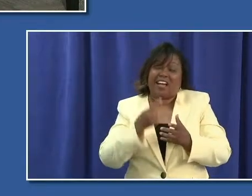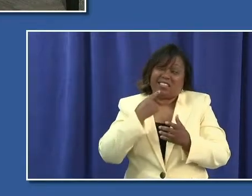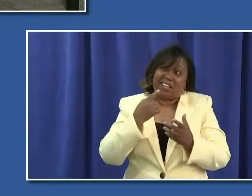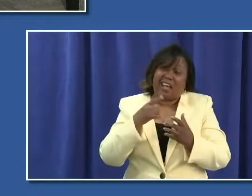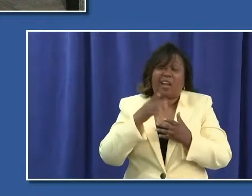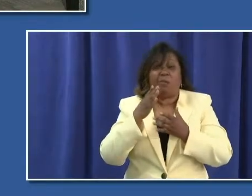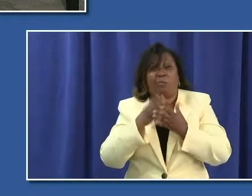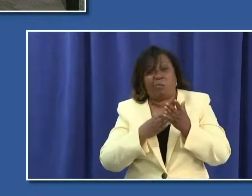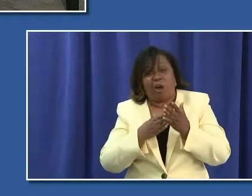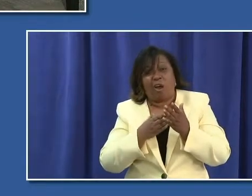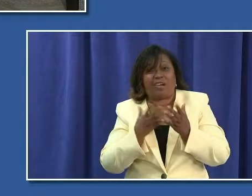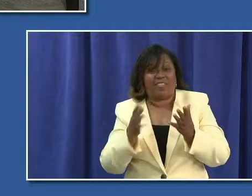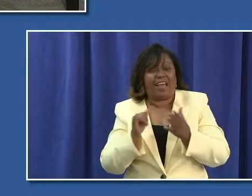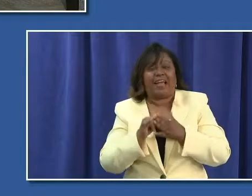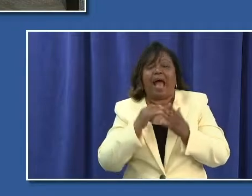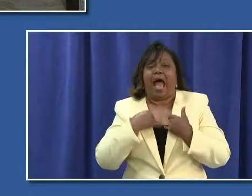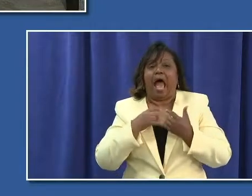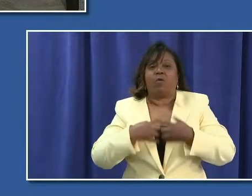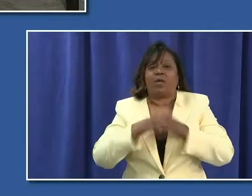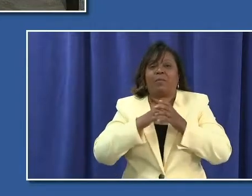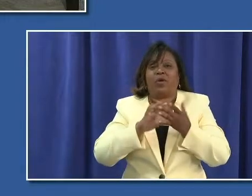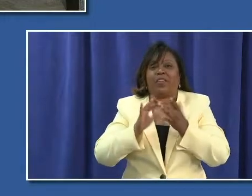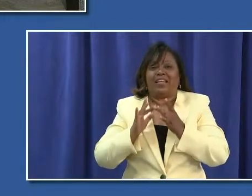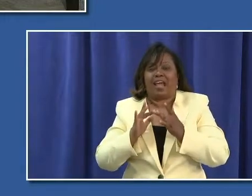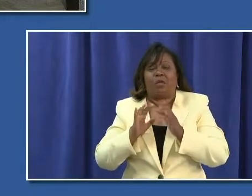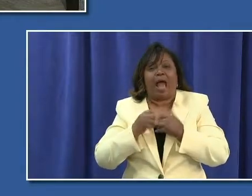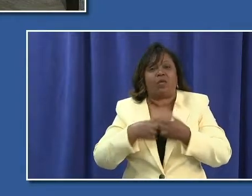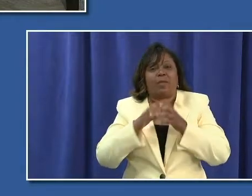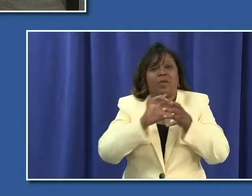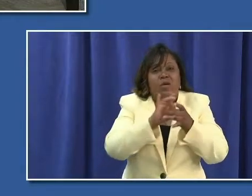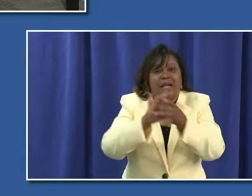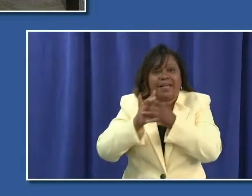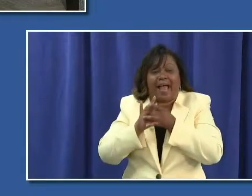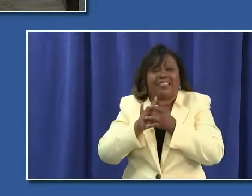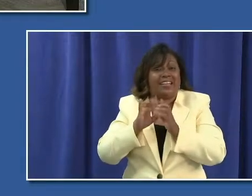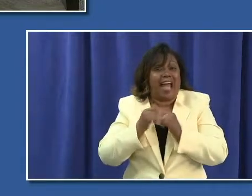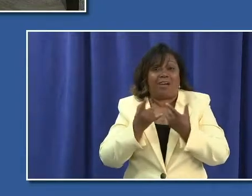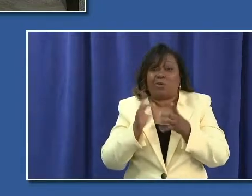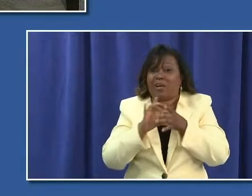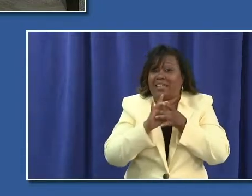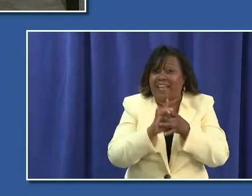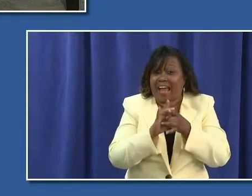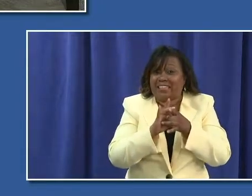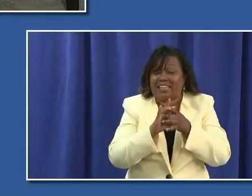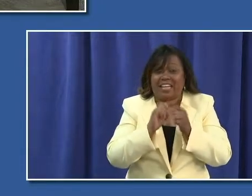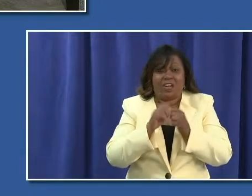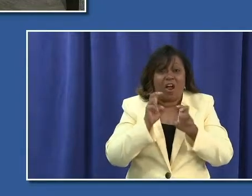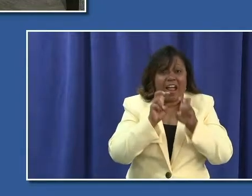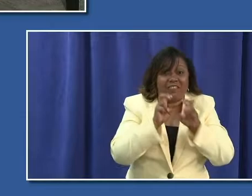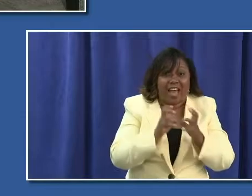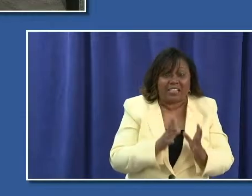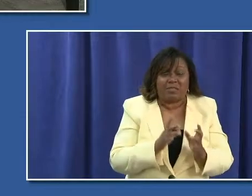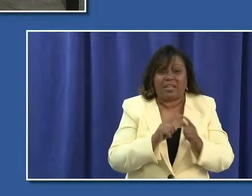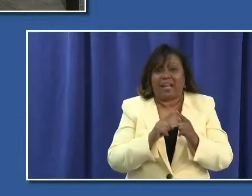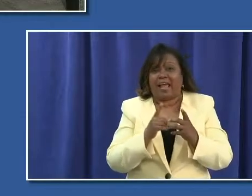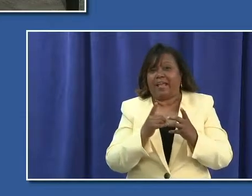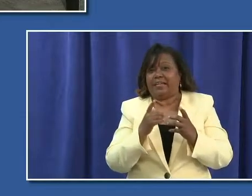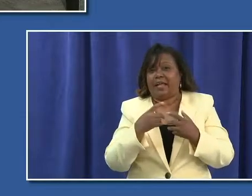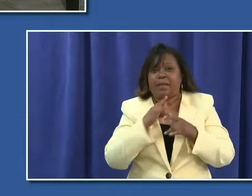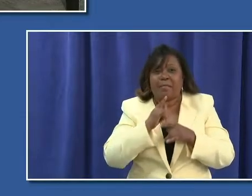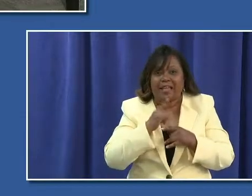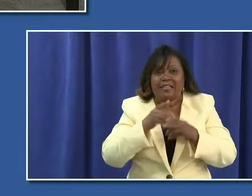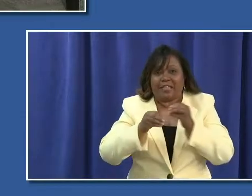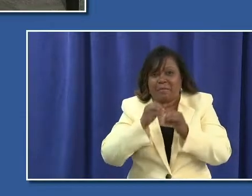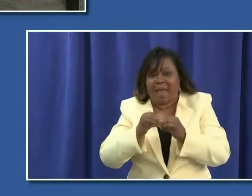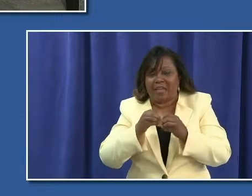that part of the thing is how do we build the network? How do we build connections? In the same way that we're connected in our investments and maintenance and